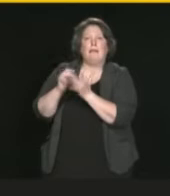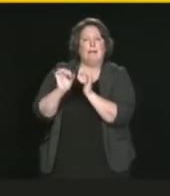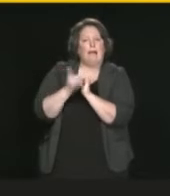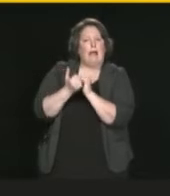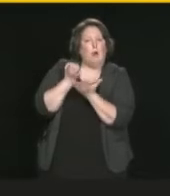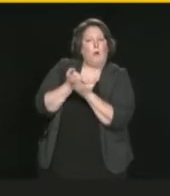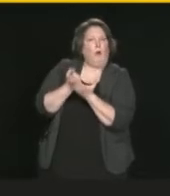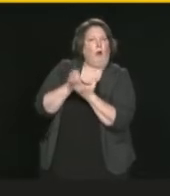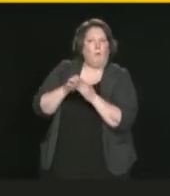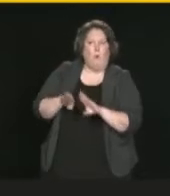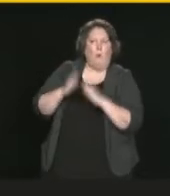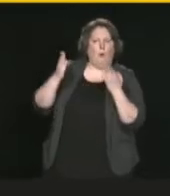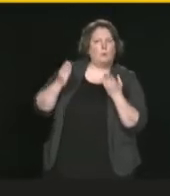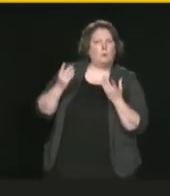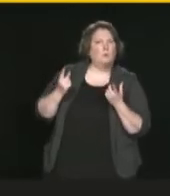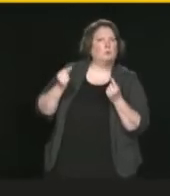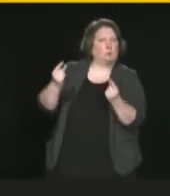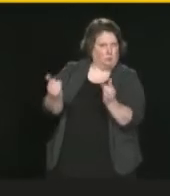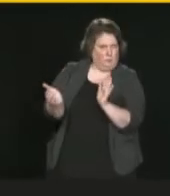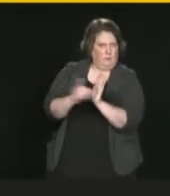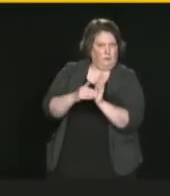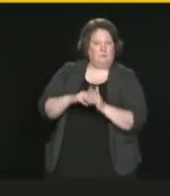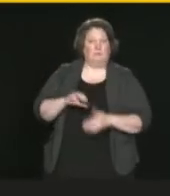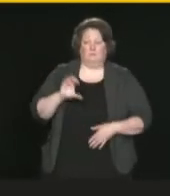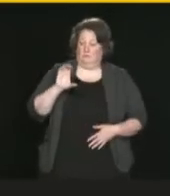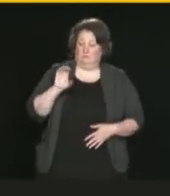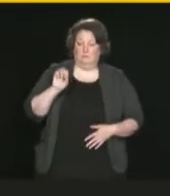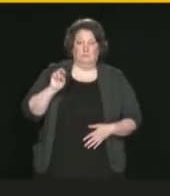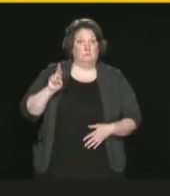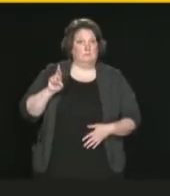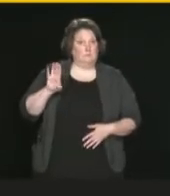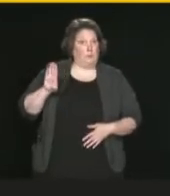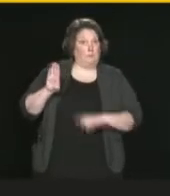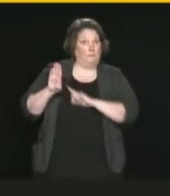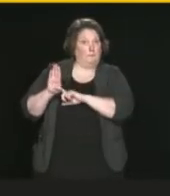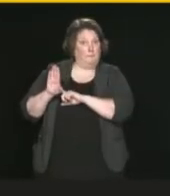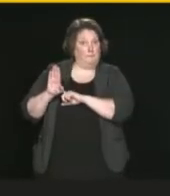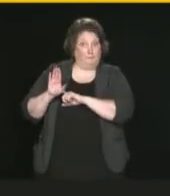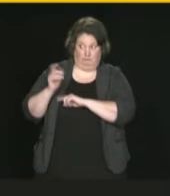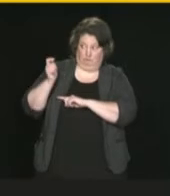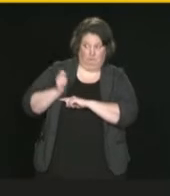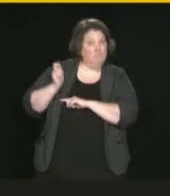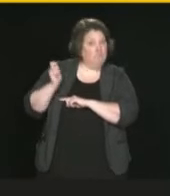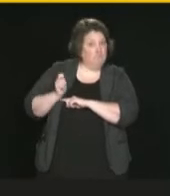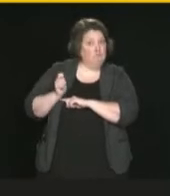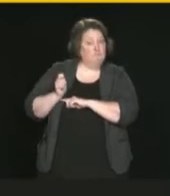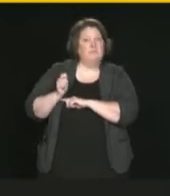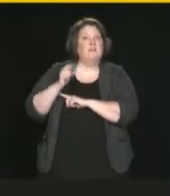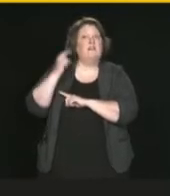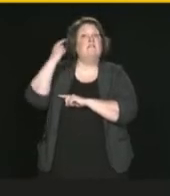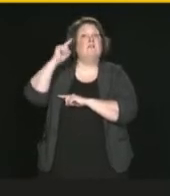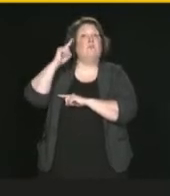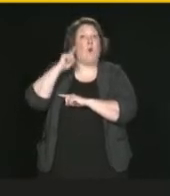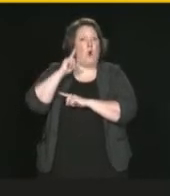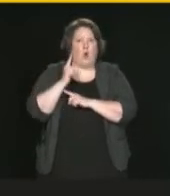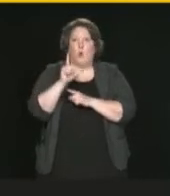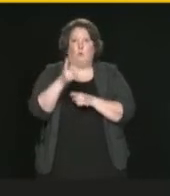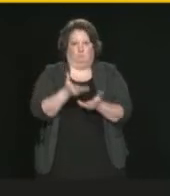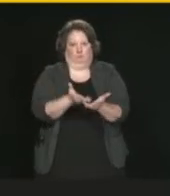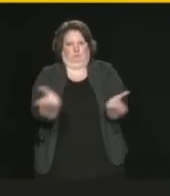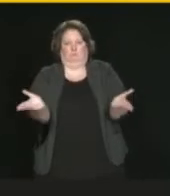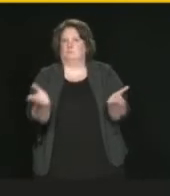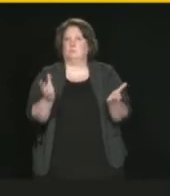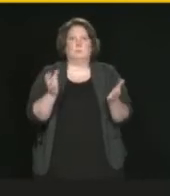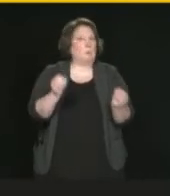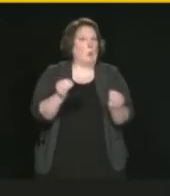economy. The CERB was introduced to help people who no longer had any income, who had lost